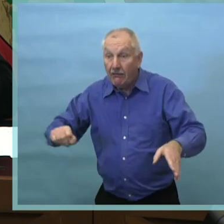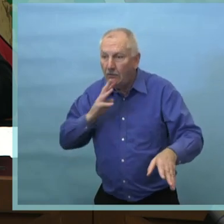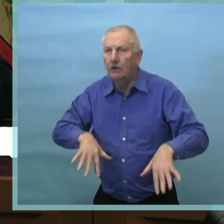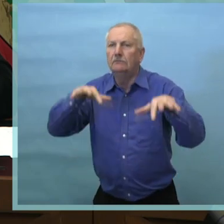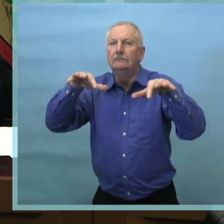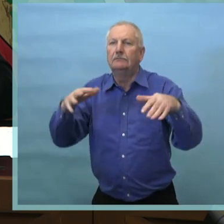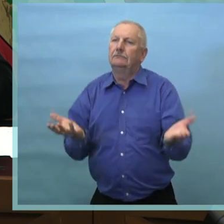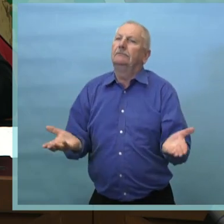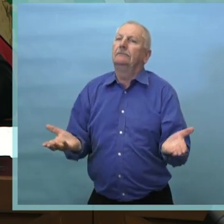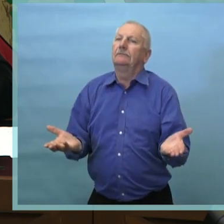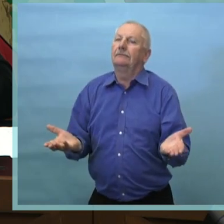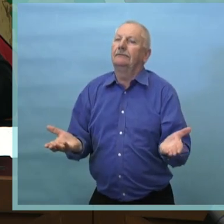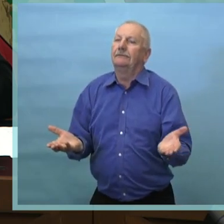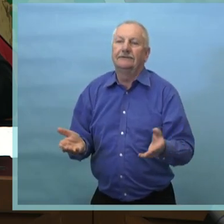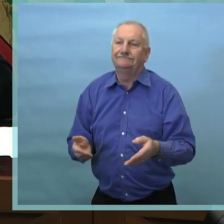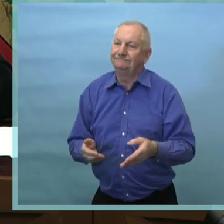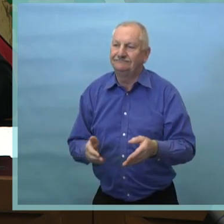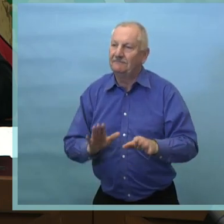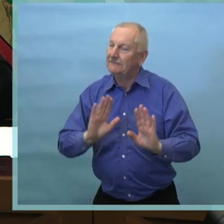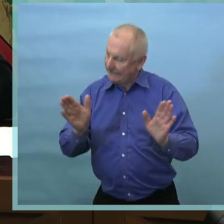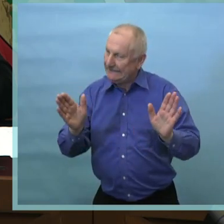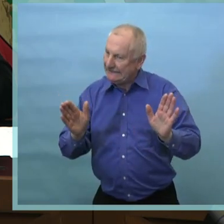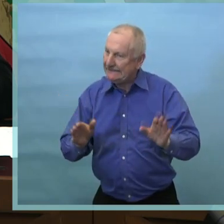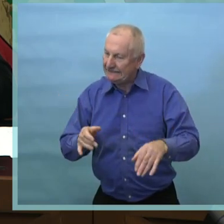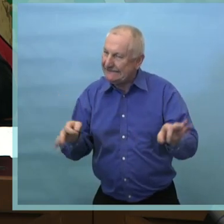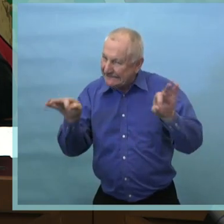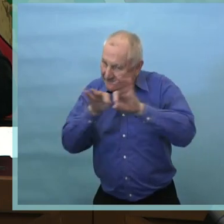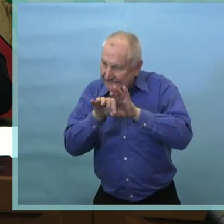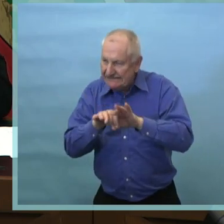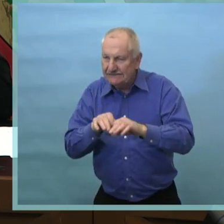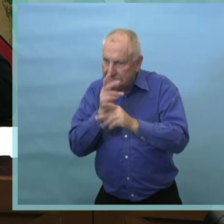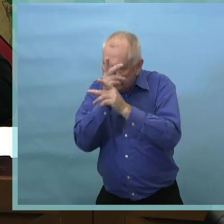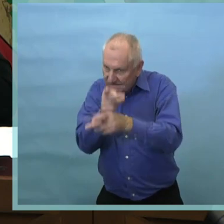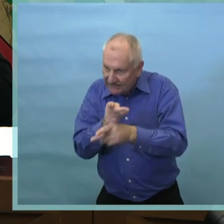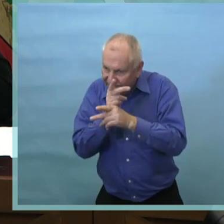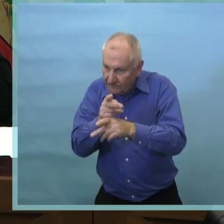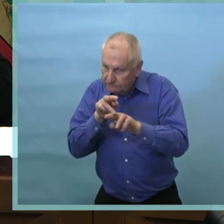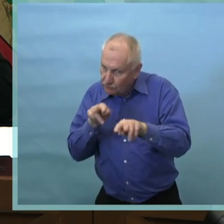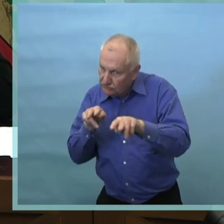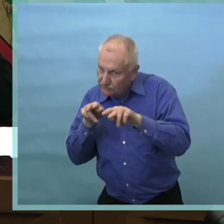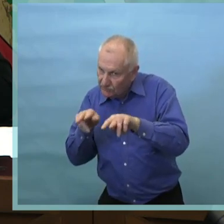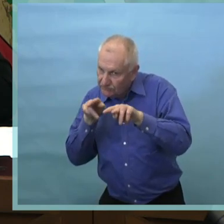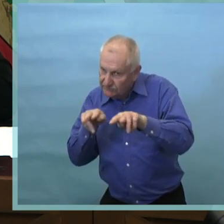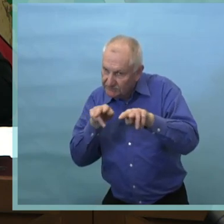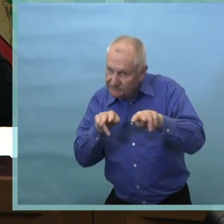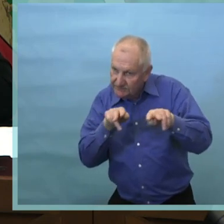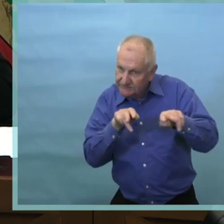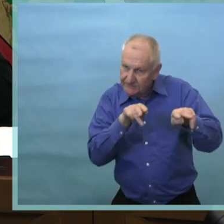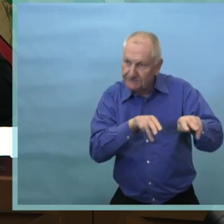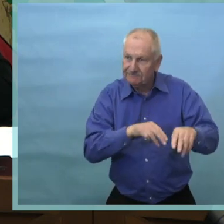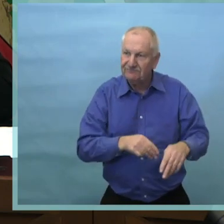there was a weather event somewhere in the valley, and then we have to put it back, it's a very costly